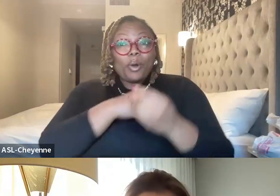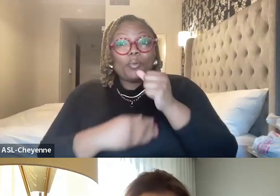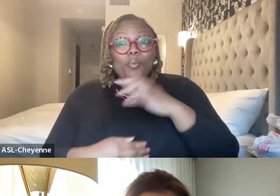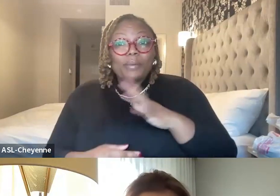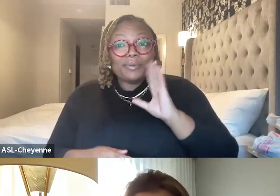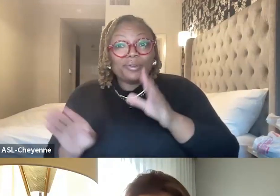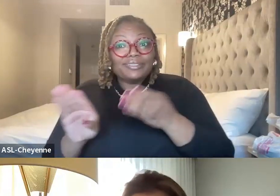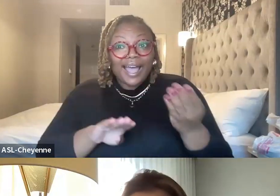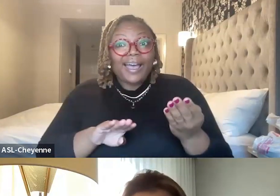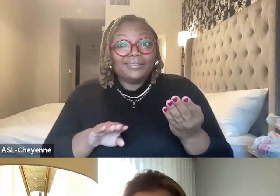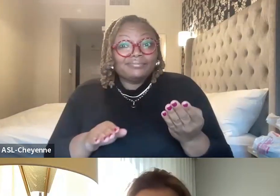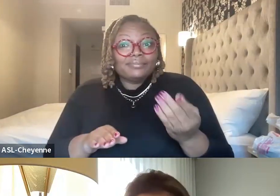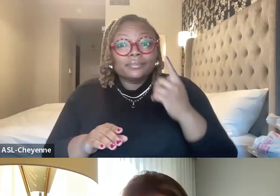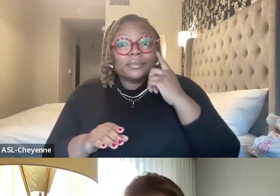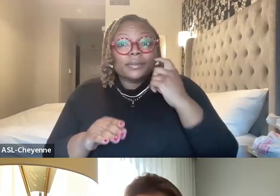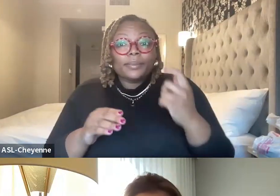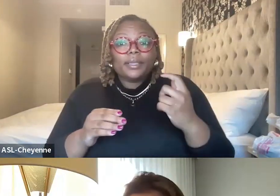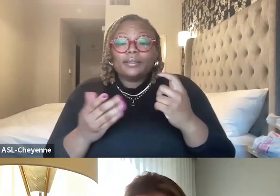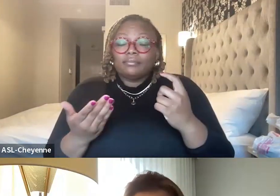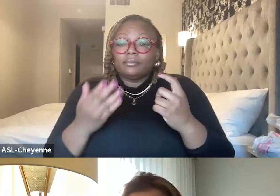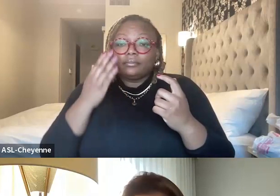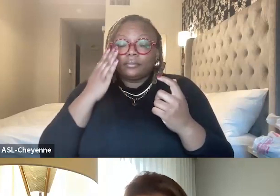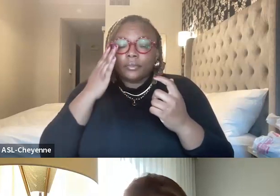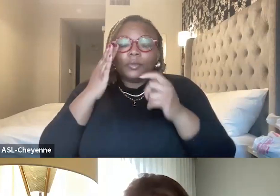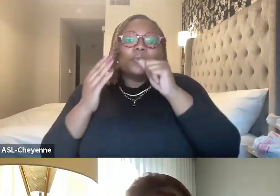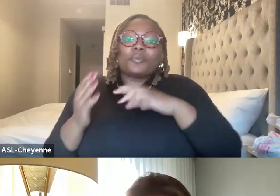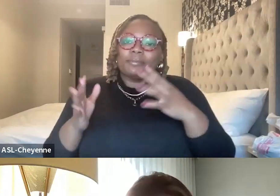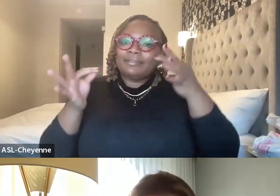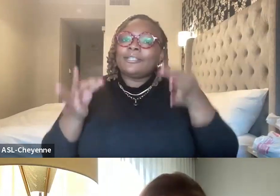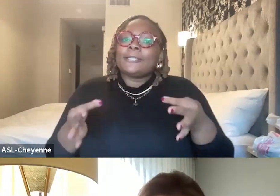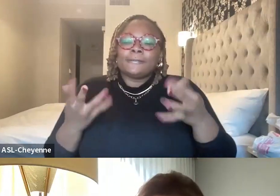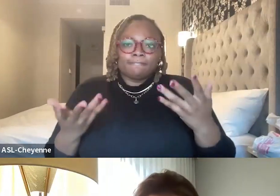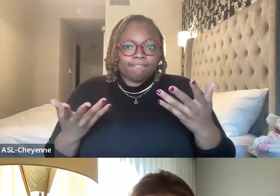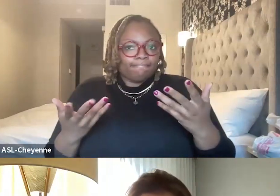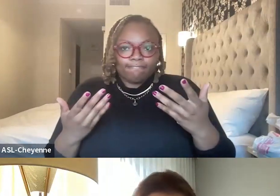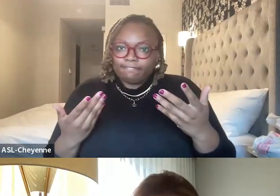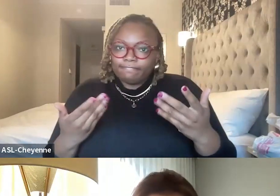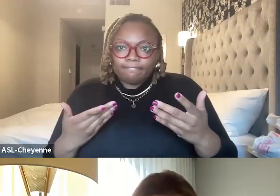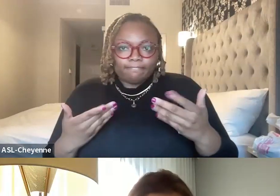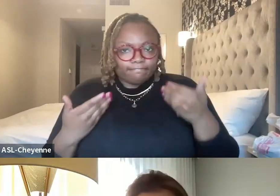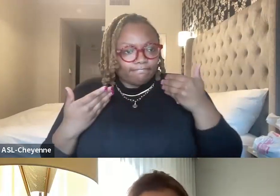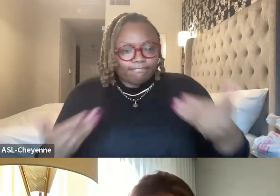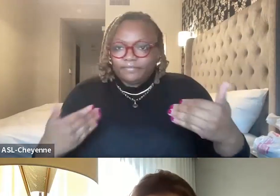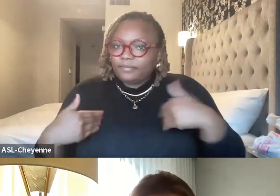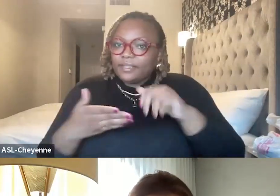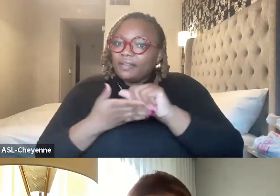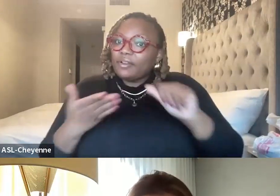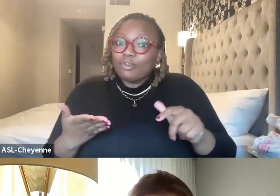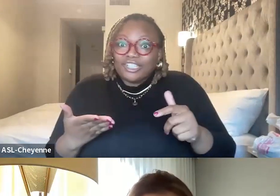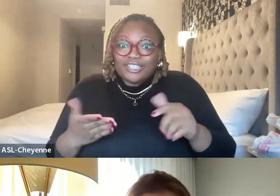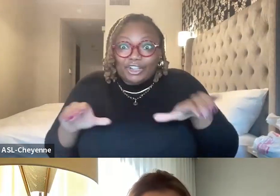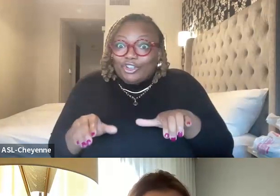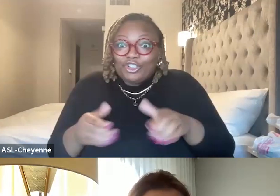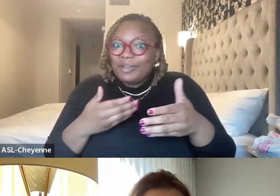die, because in this case, when the woman decide that she's going to get an abortion, she's going to do. There is